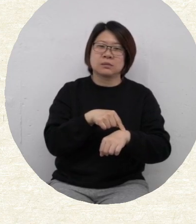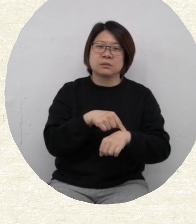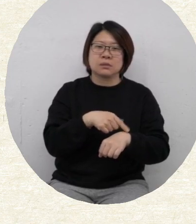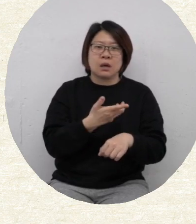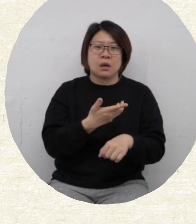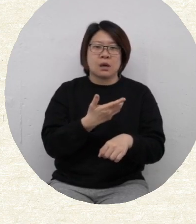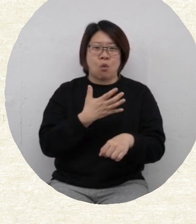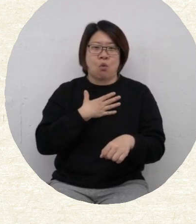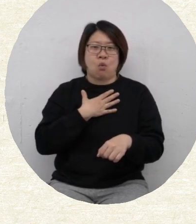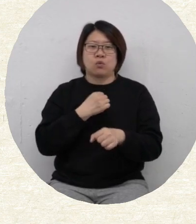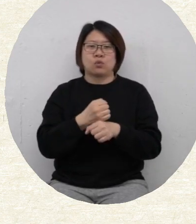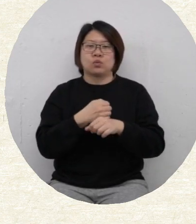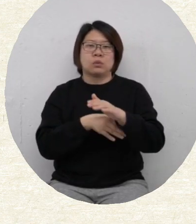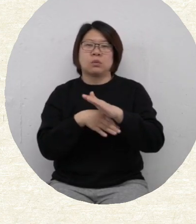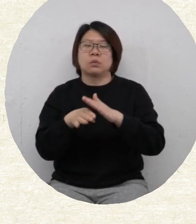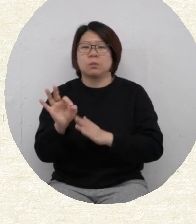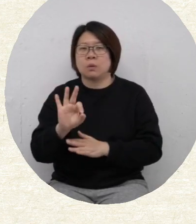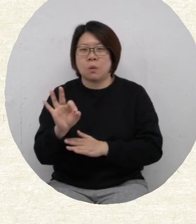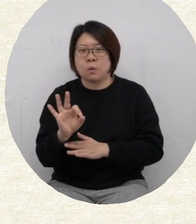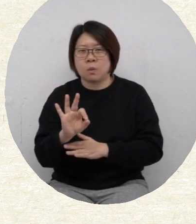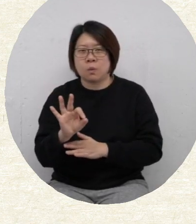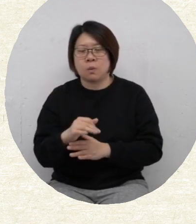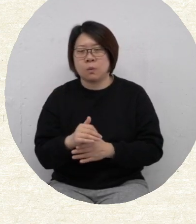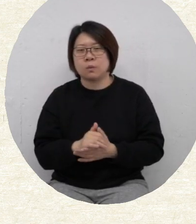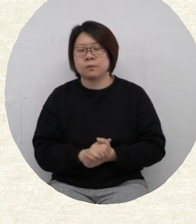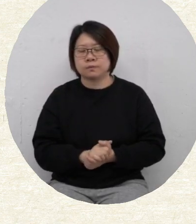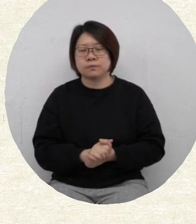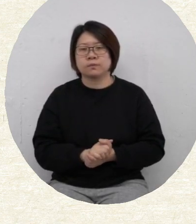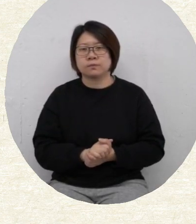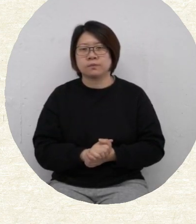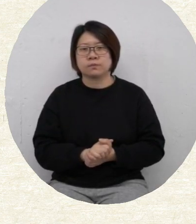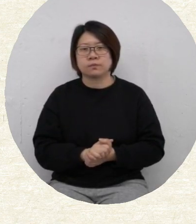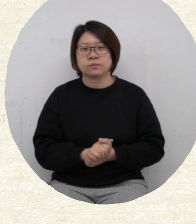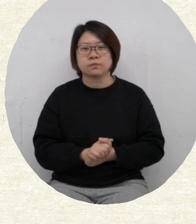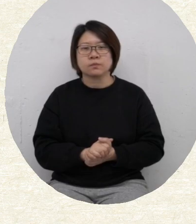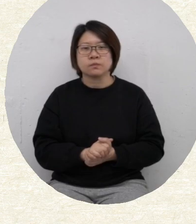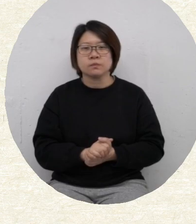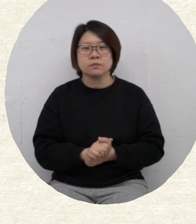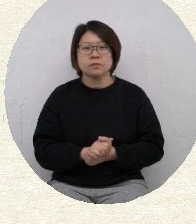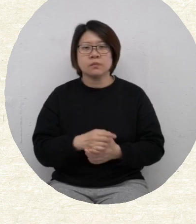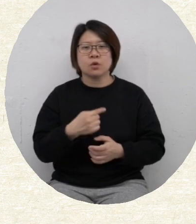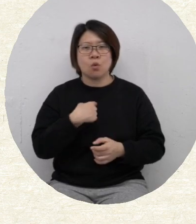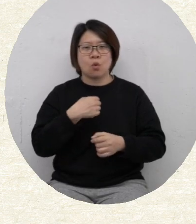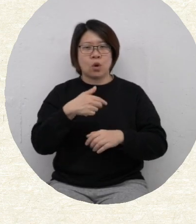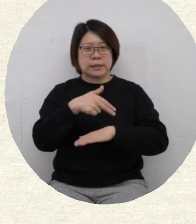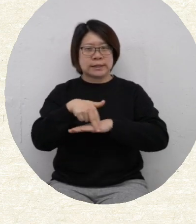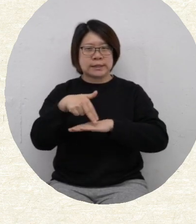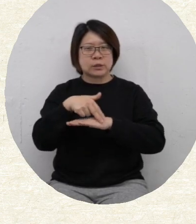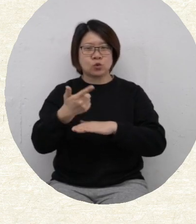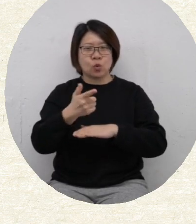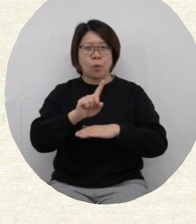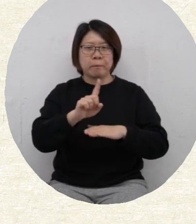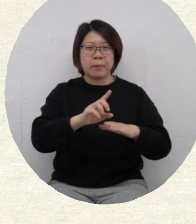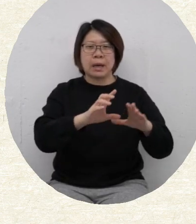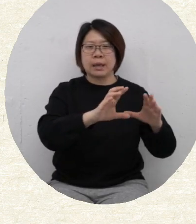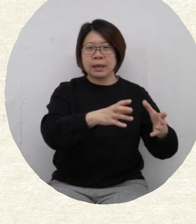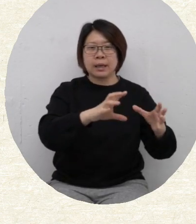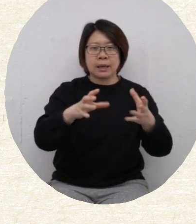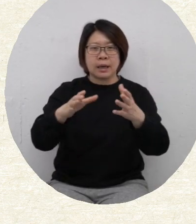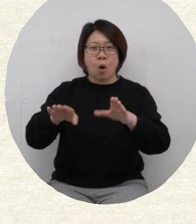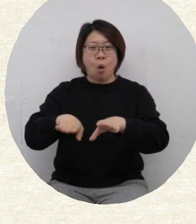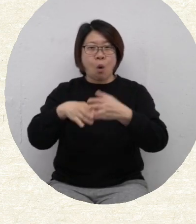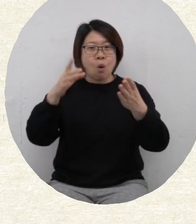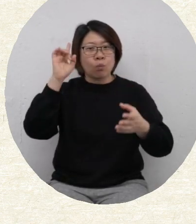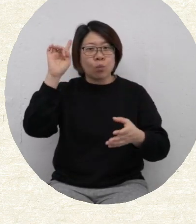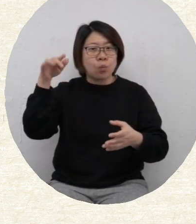now that's separate from my house. But at that time when I was doing that body of work, and I think it